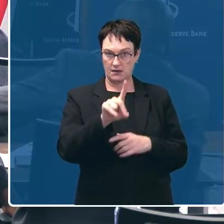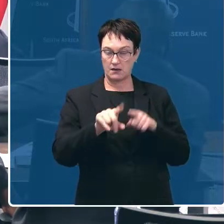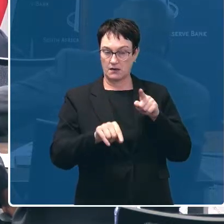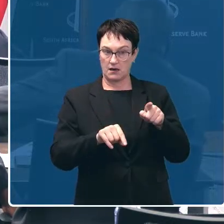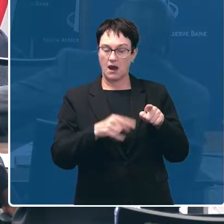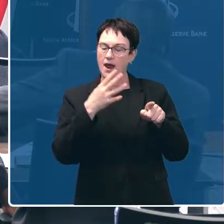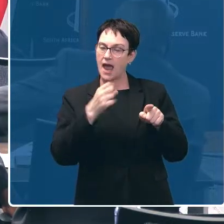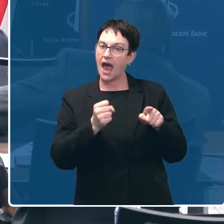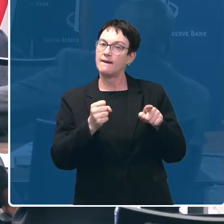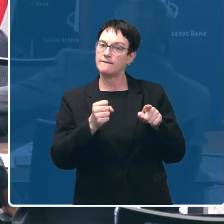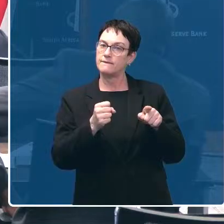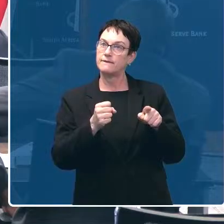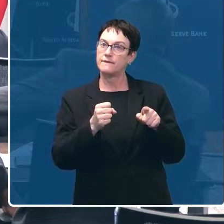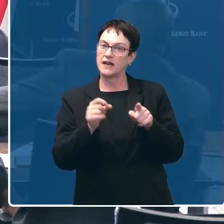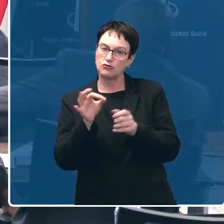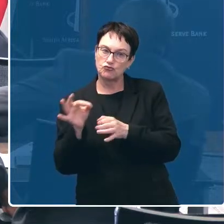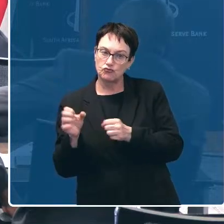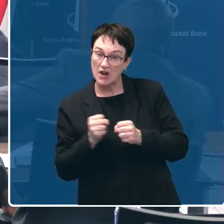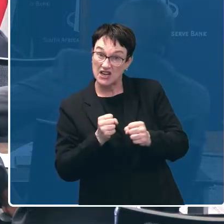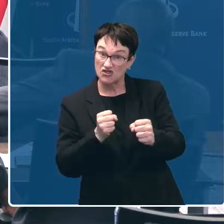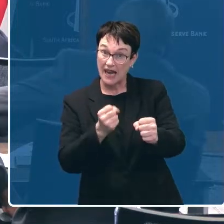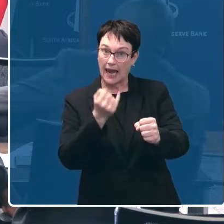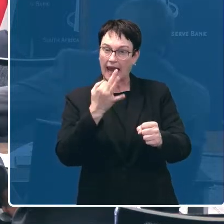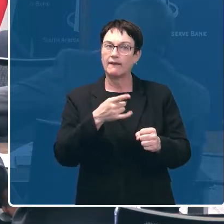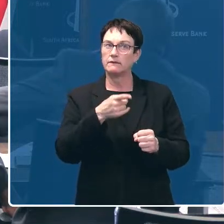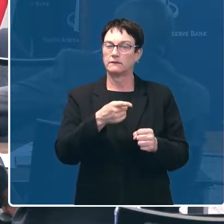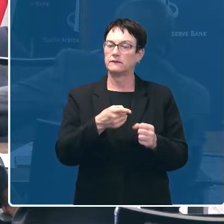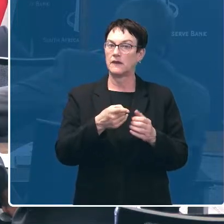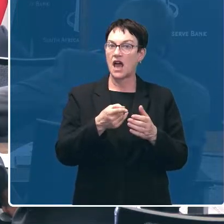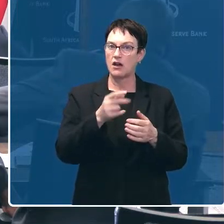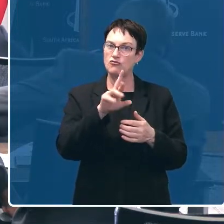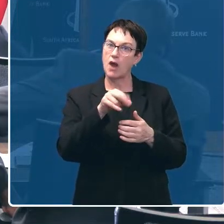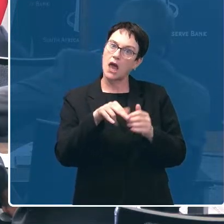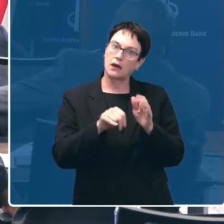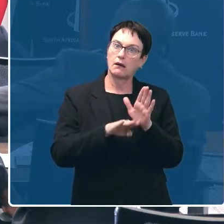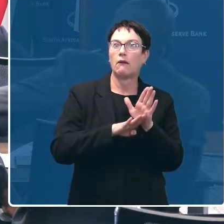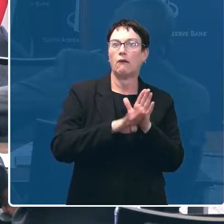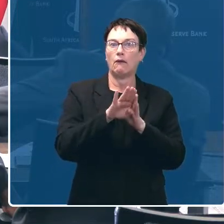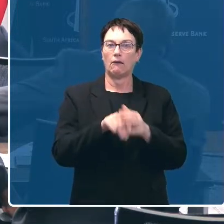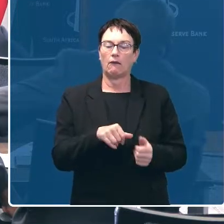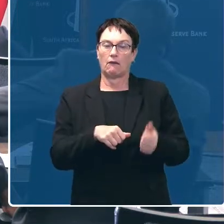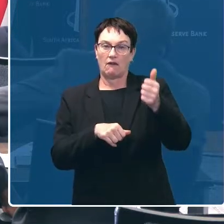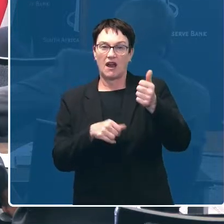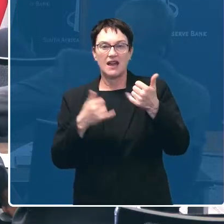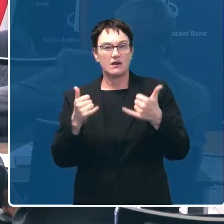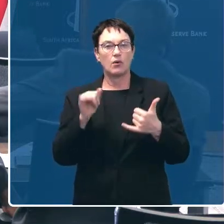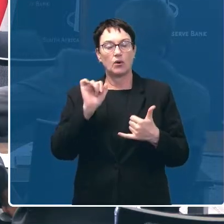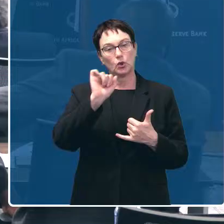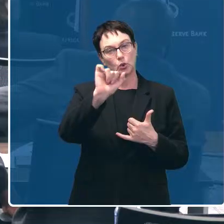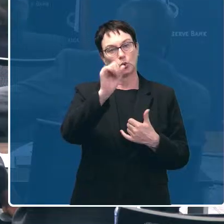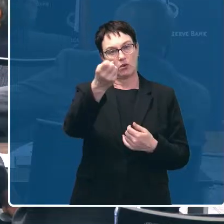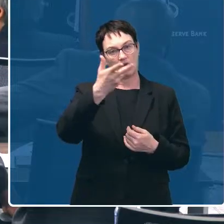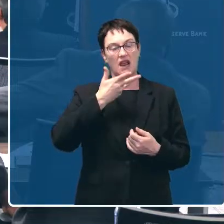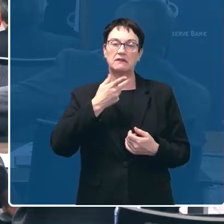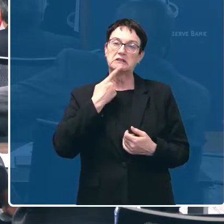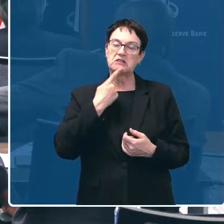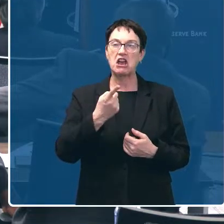cut or rate cut strategy, especially under your 3% inflation scenario?